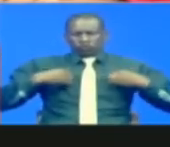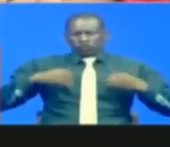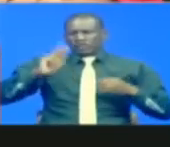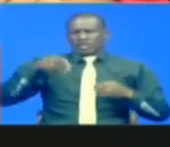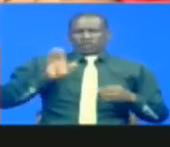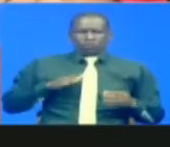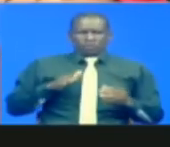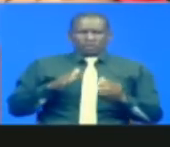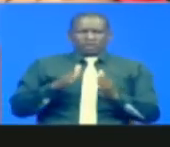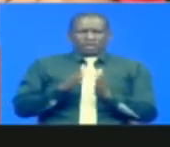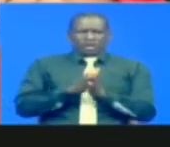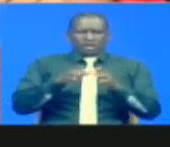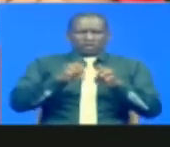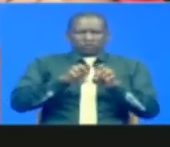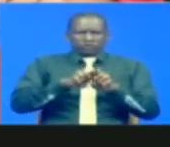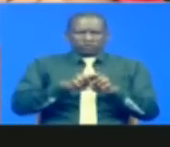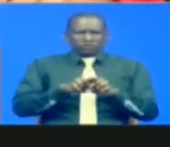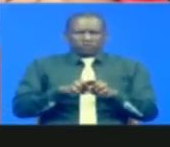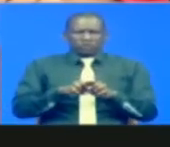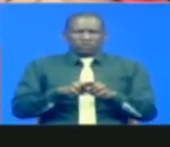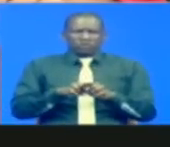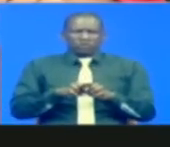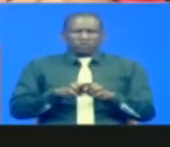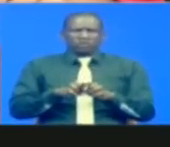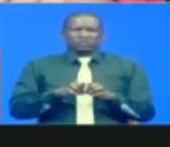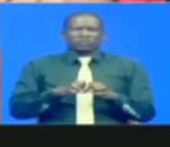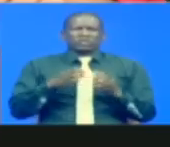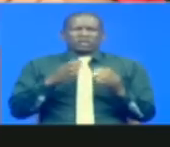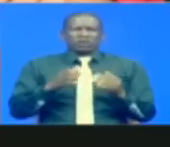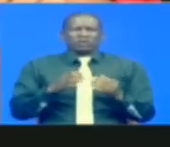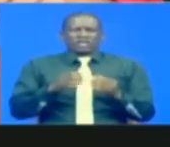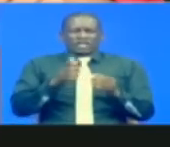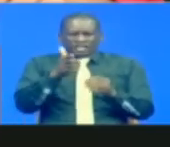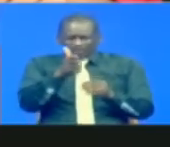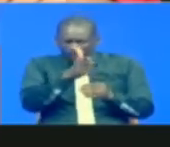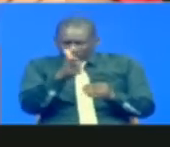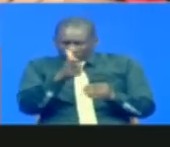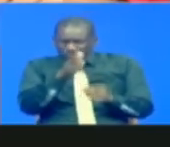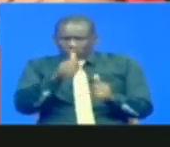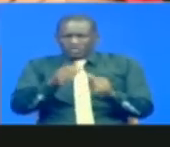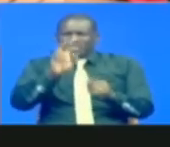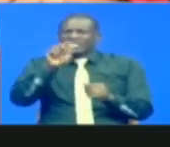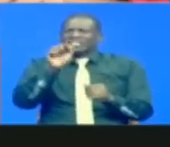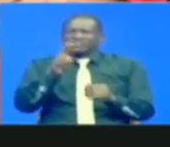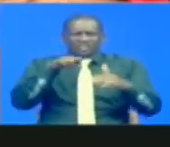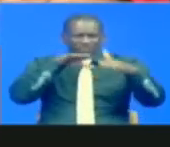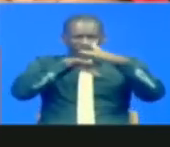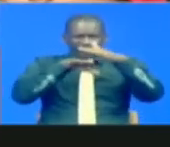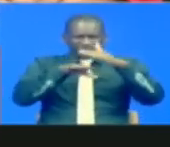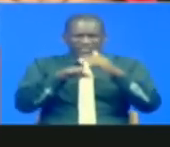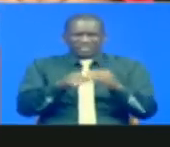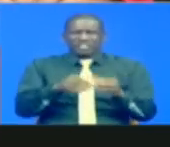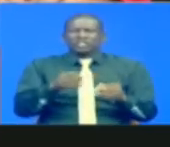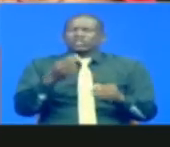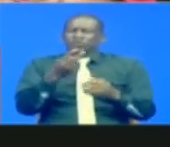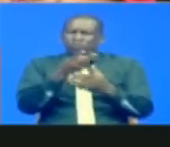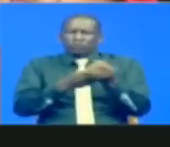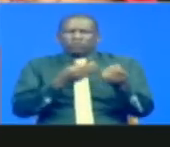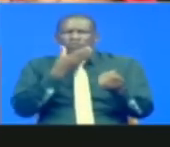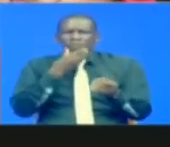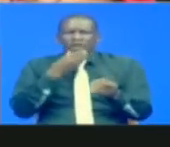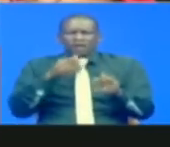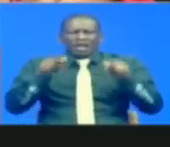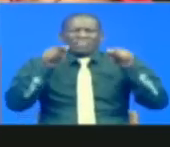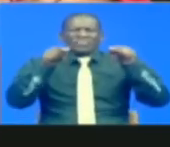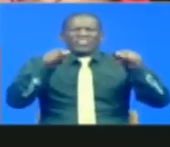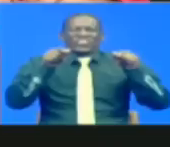taking videos of her while naked against her will. Now, in a video that NTV has accessed, the men are seen mocking the